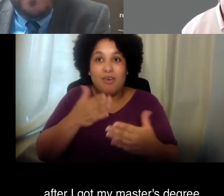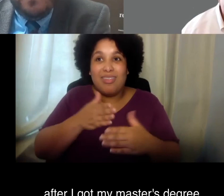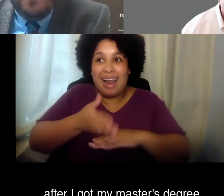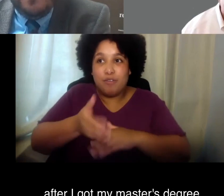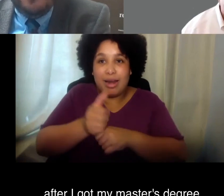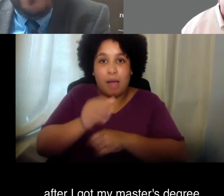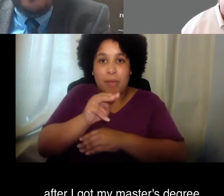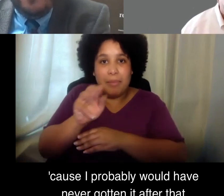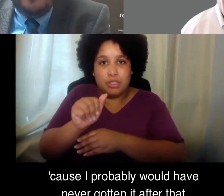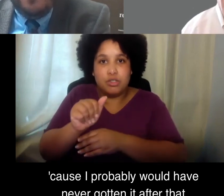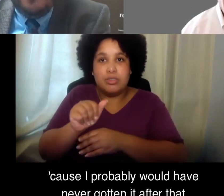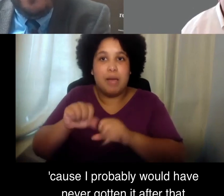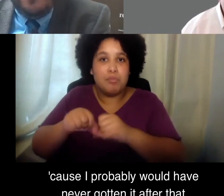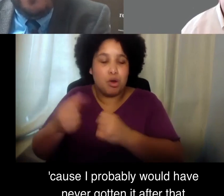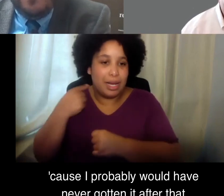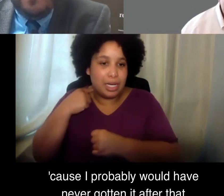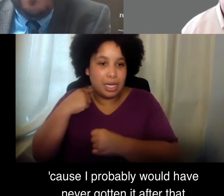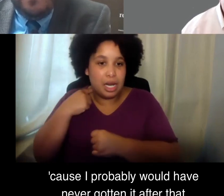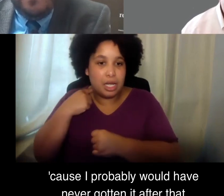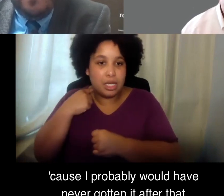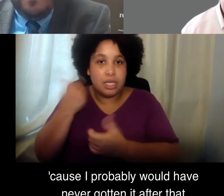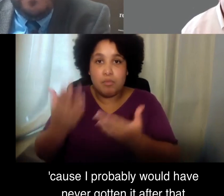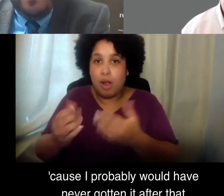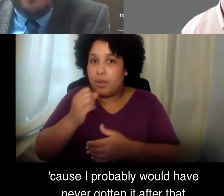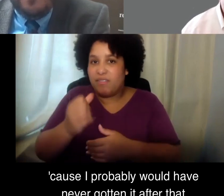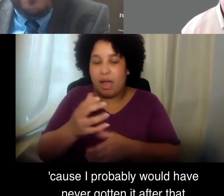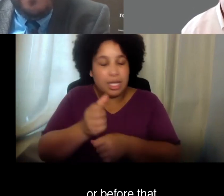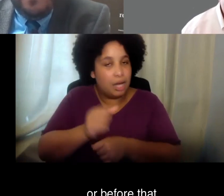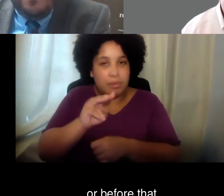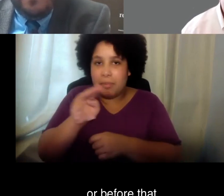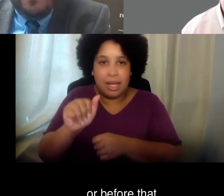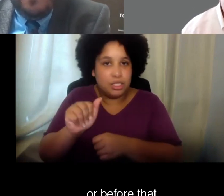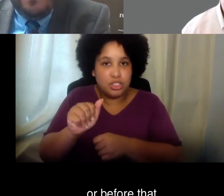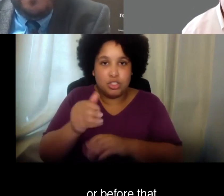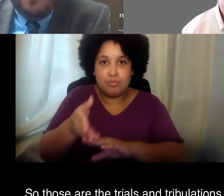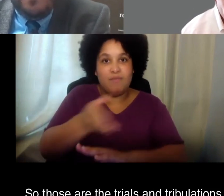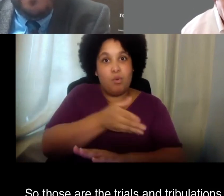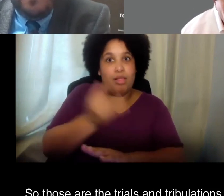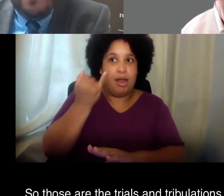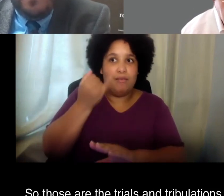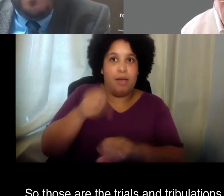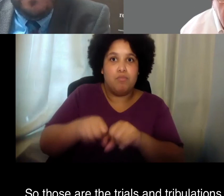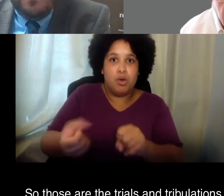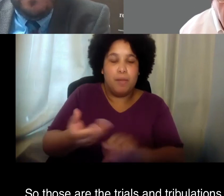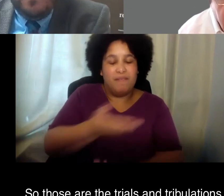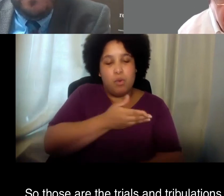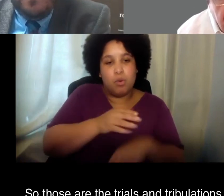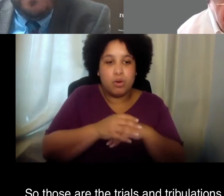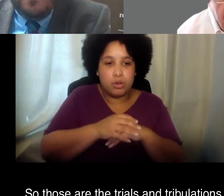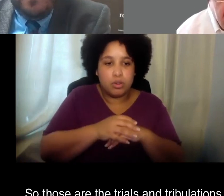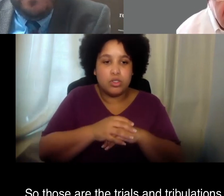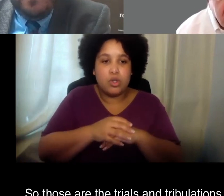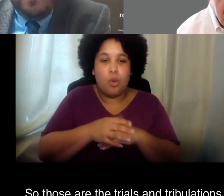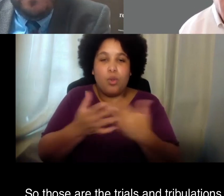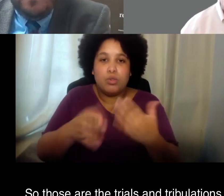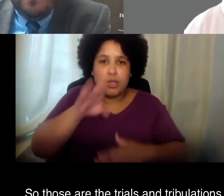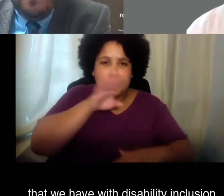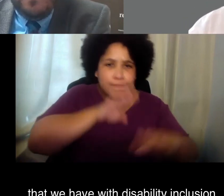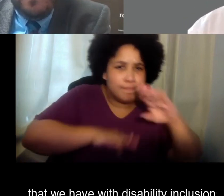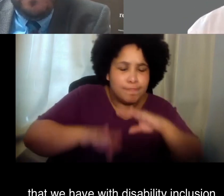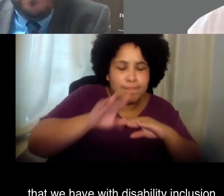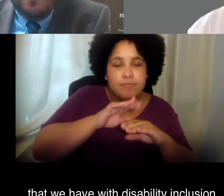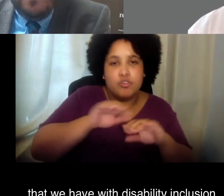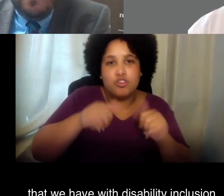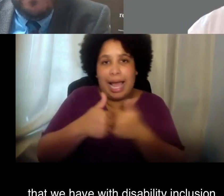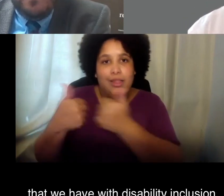degree, because I probably would have never gotten it after that or before that. So those are the trials and tribulations that